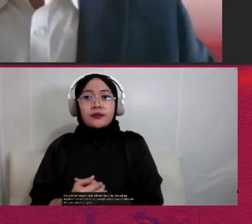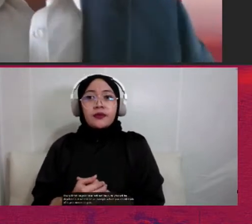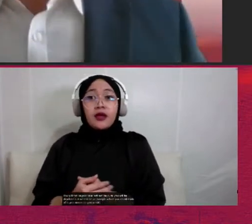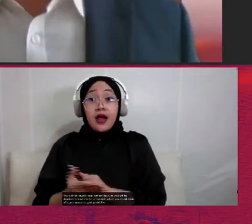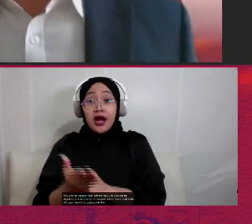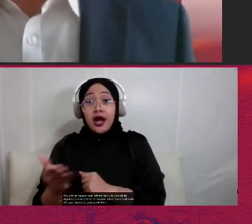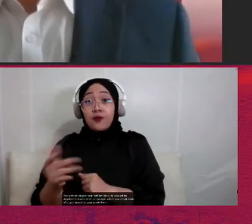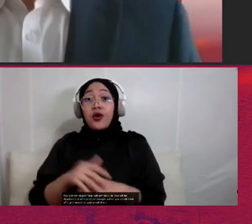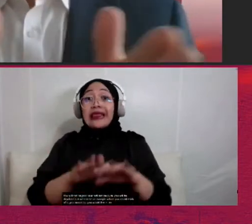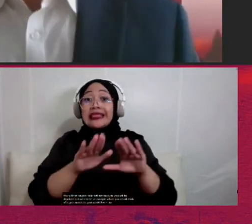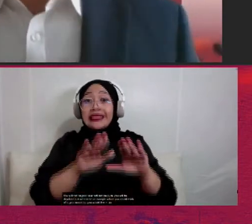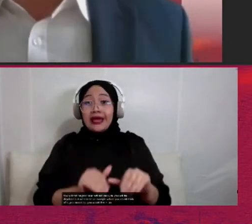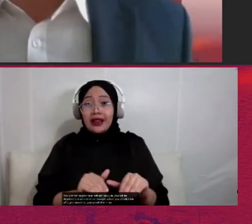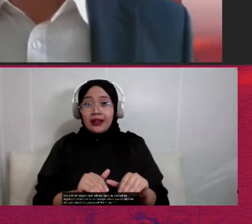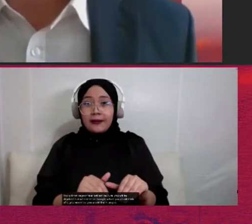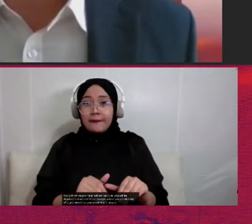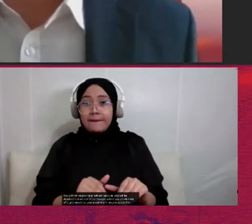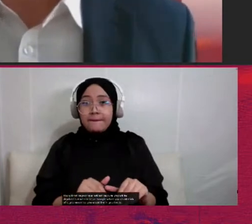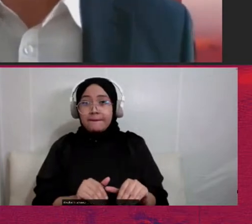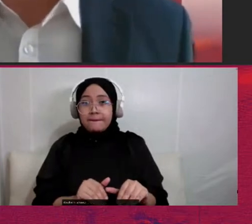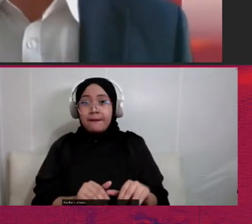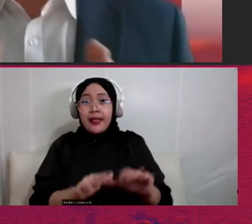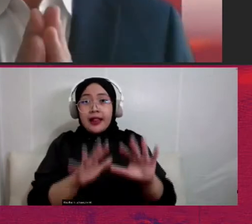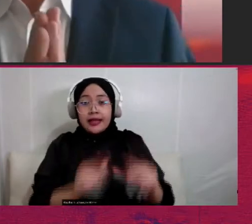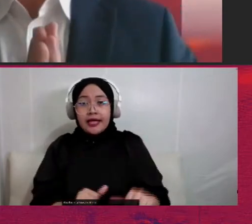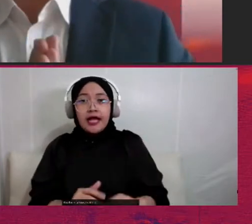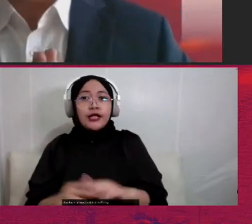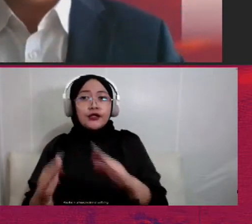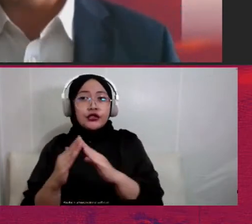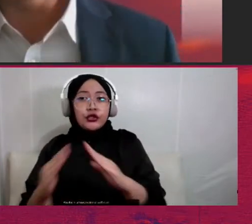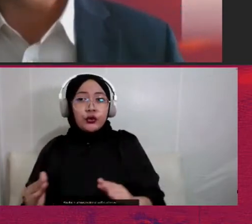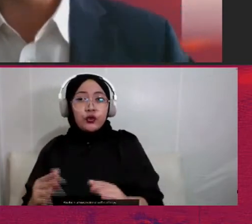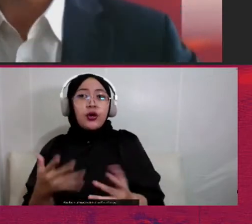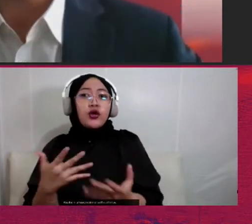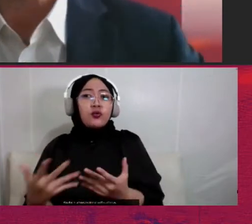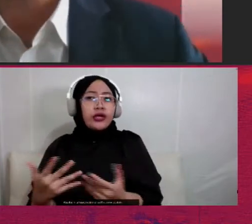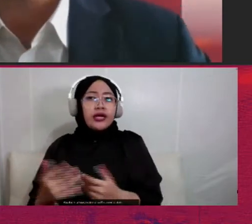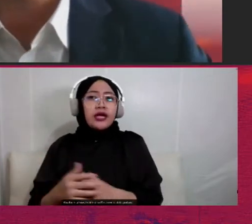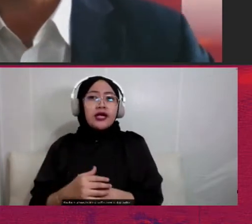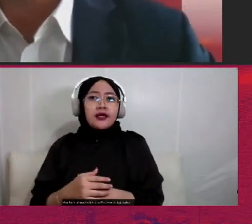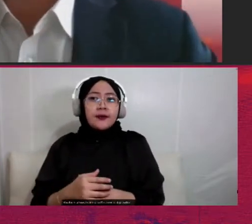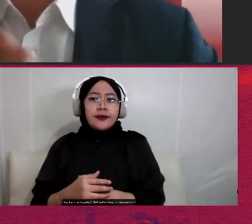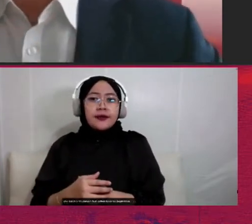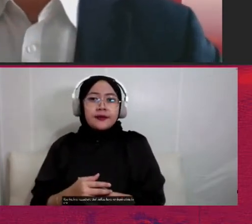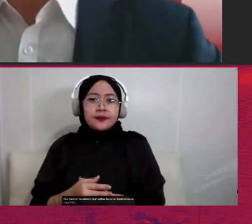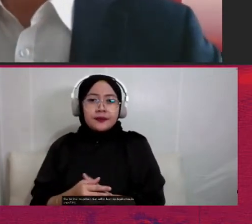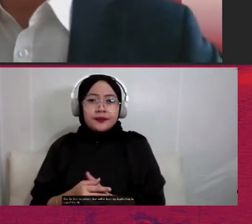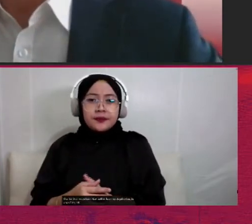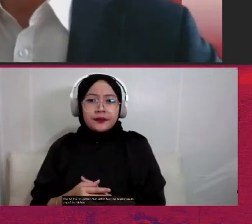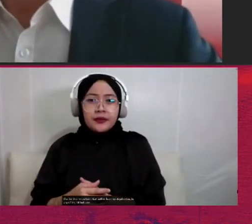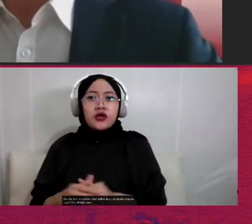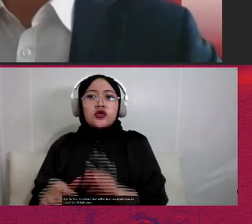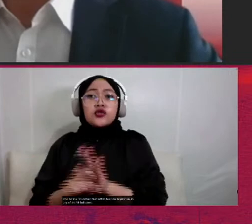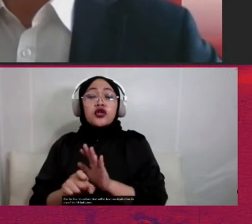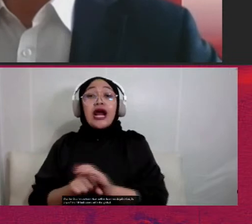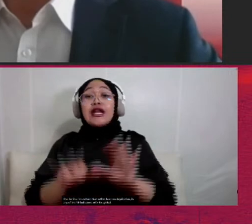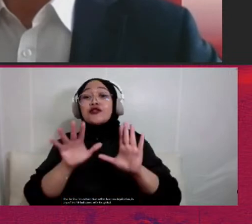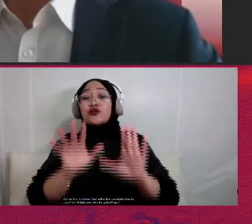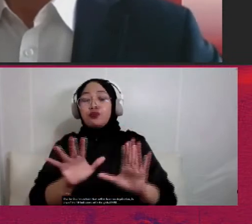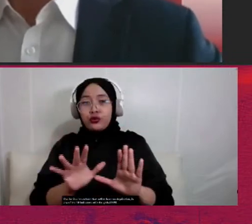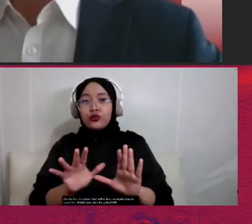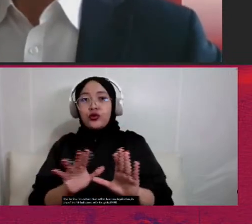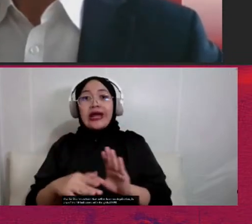would live in a household that suffers of no deprivation in any of the 10 indicators of the global